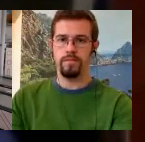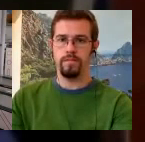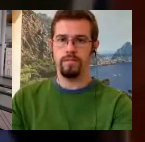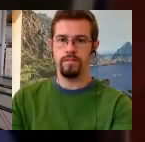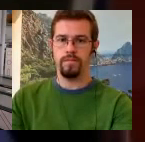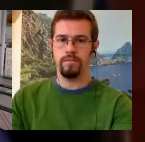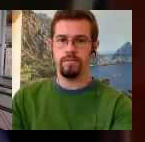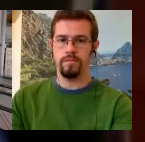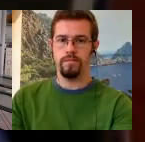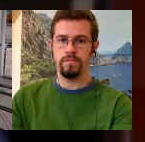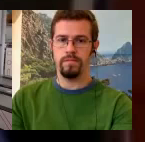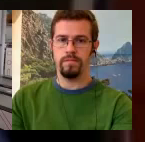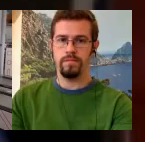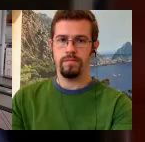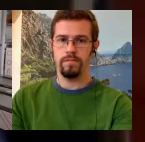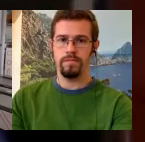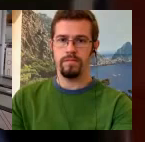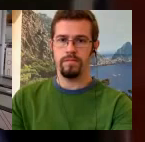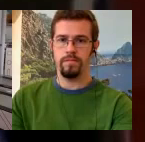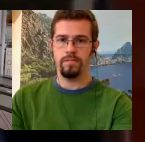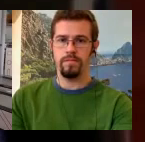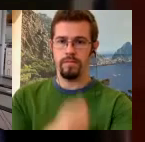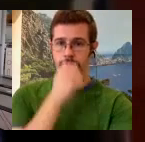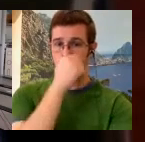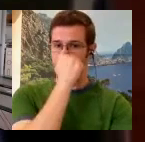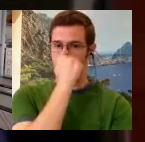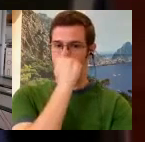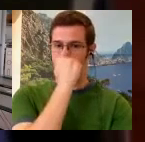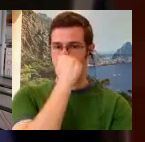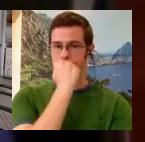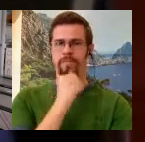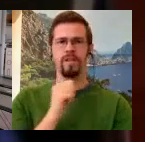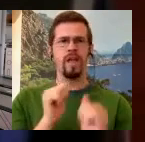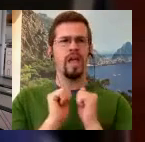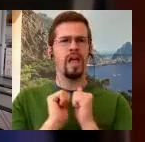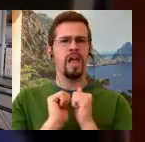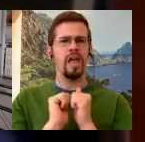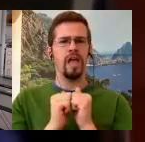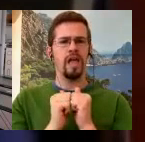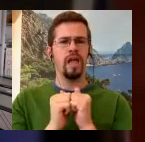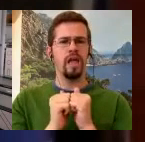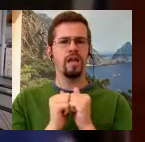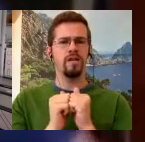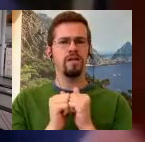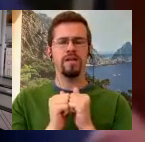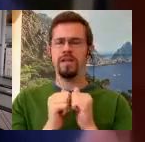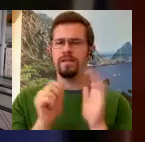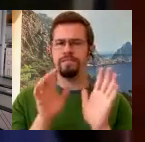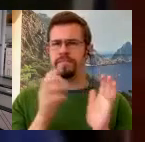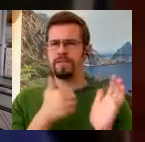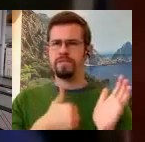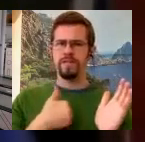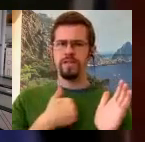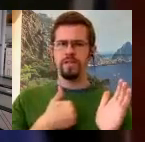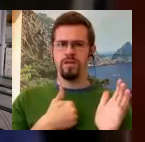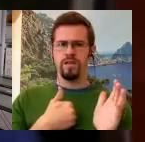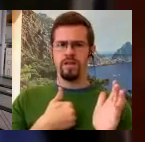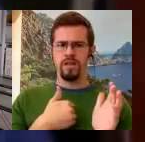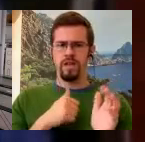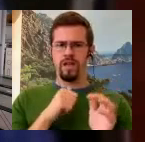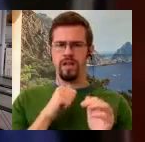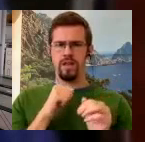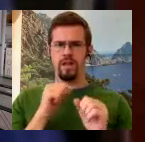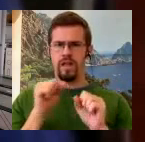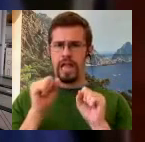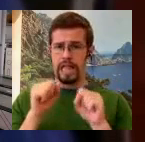All right. I don't know how do I do it? Wait a minute, just one moment. I'm so sorry. I don't have to use email. I can invite him from